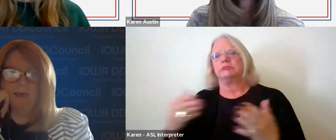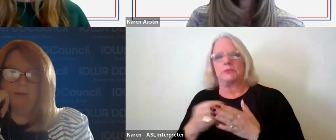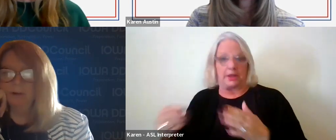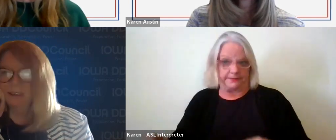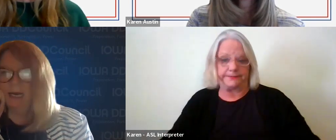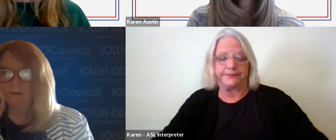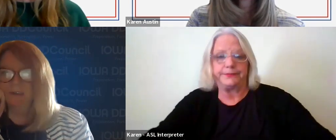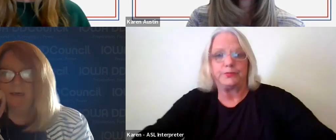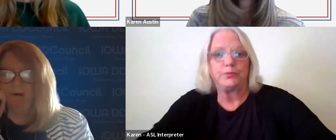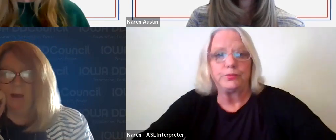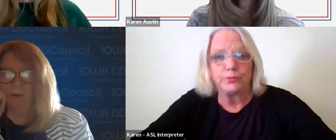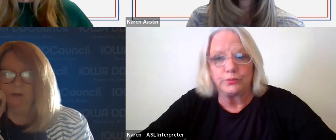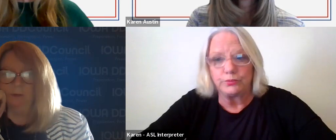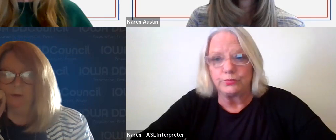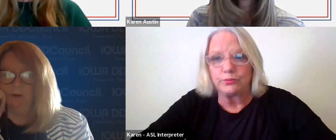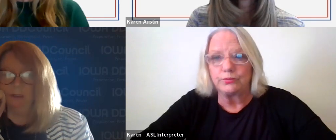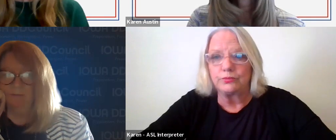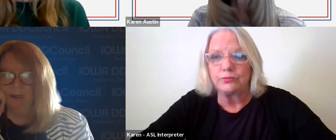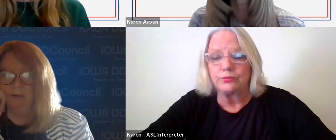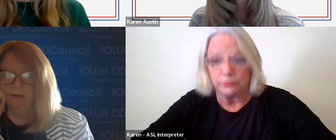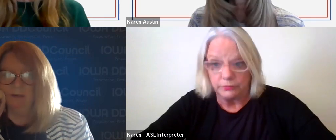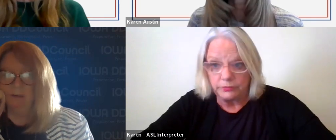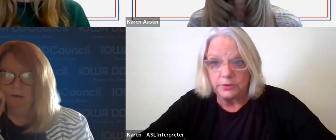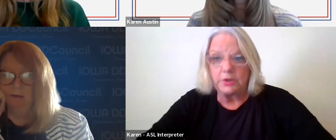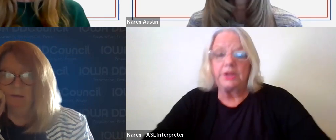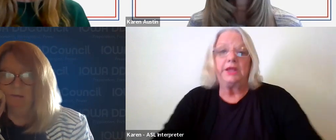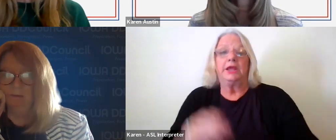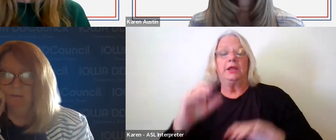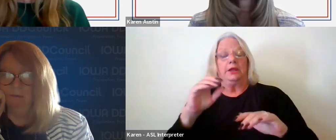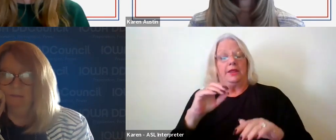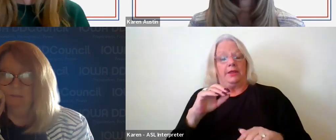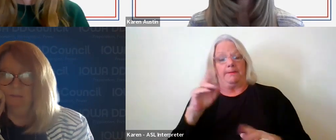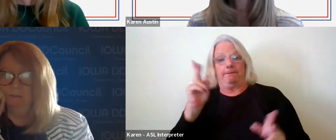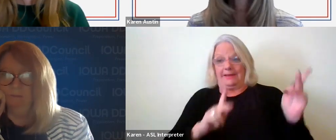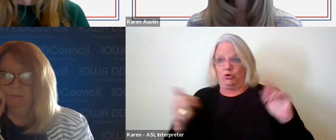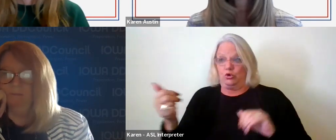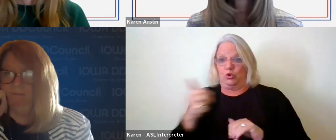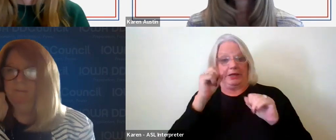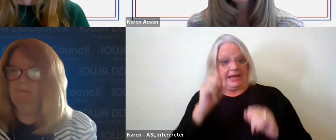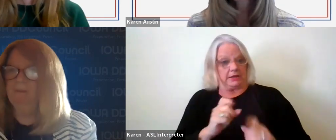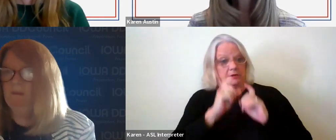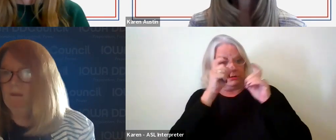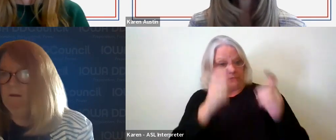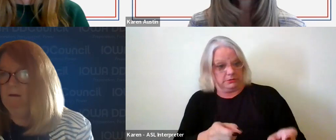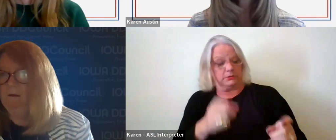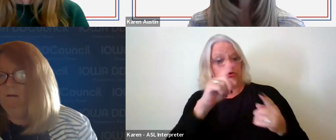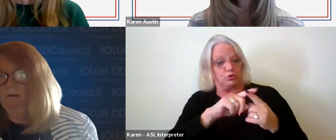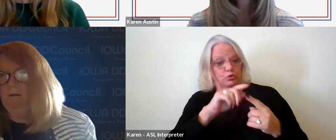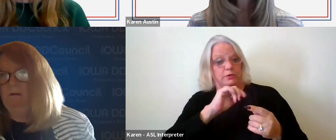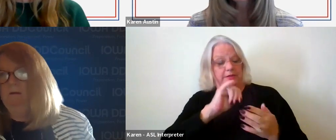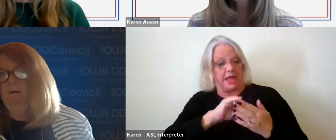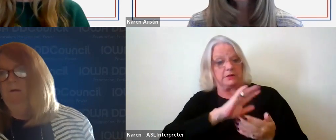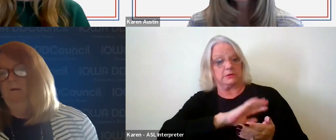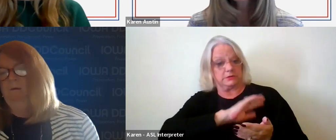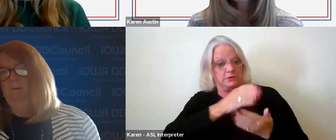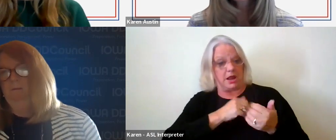And can a person outside of Iowa contribute to these funds? Yes. Yeah, they wouldn't get